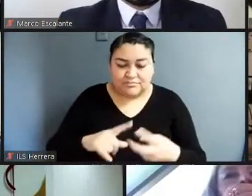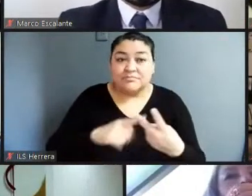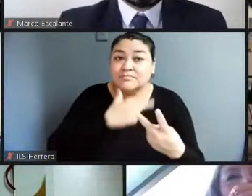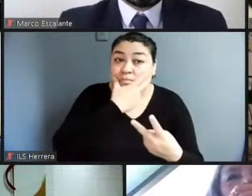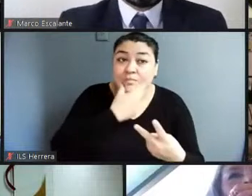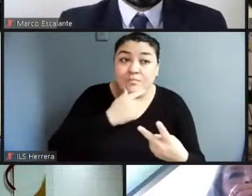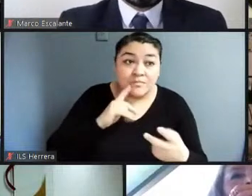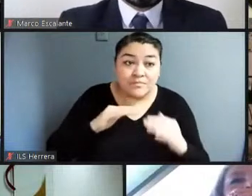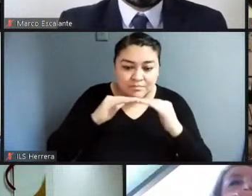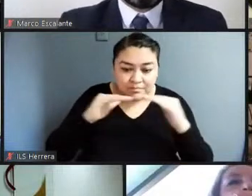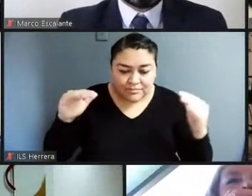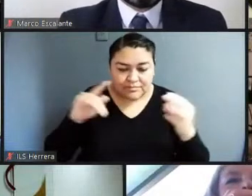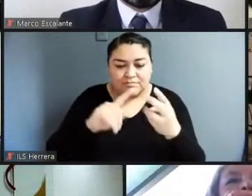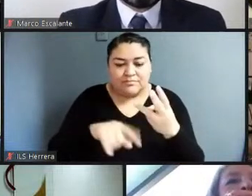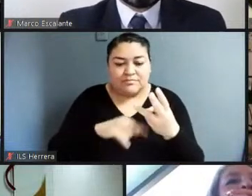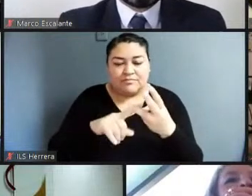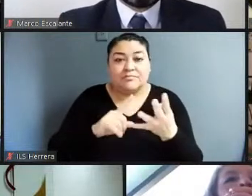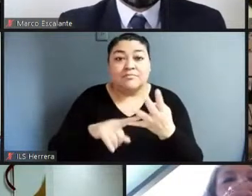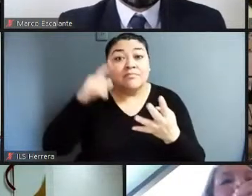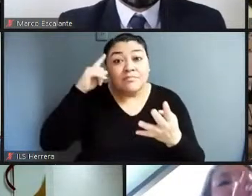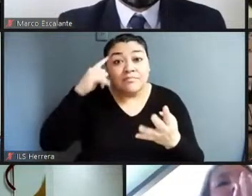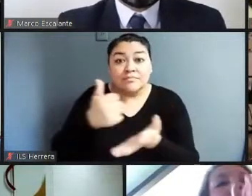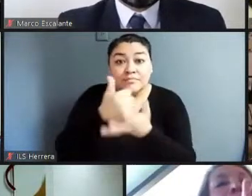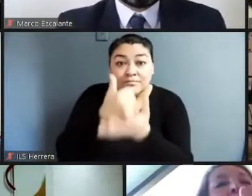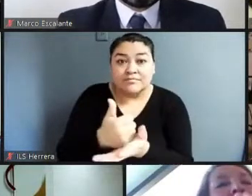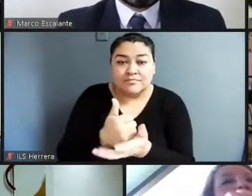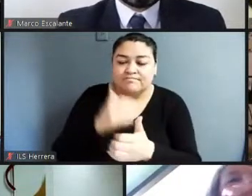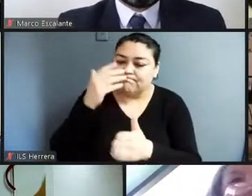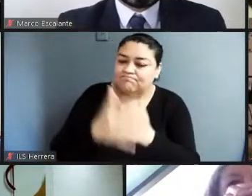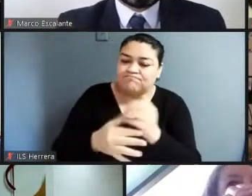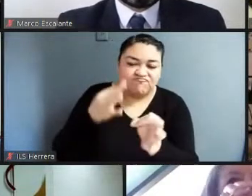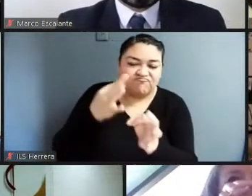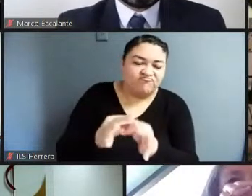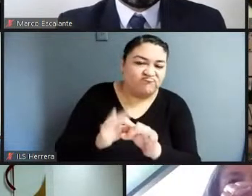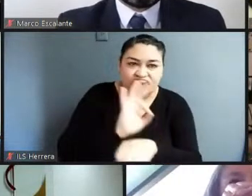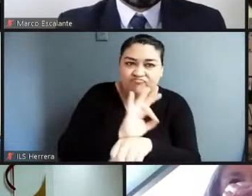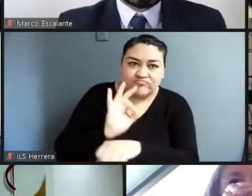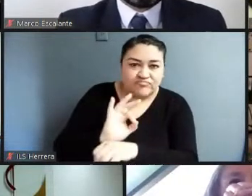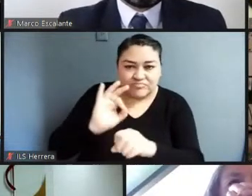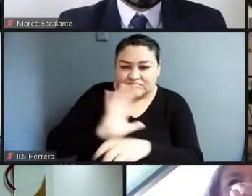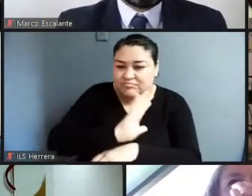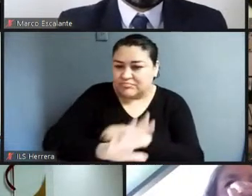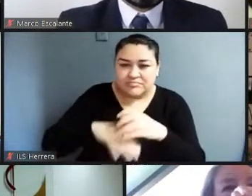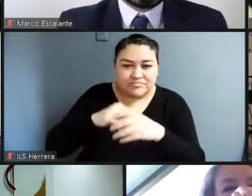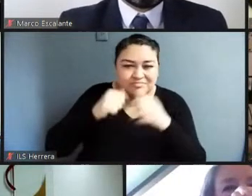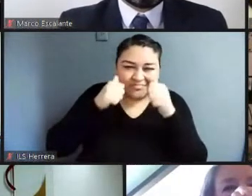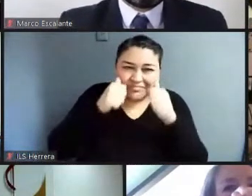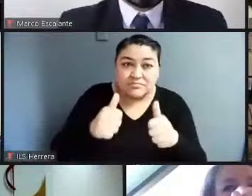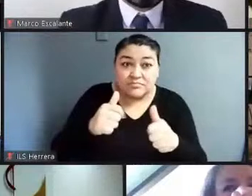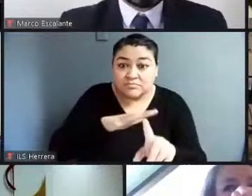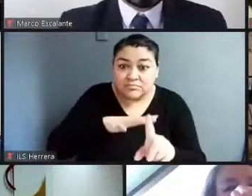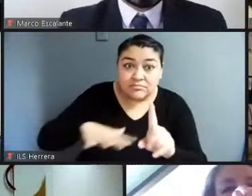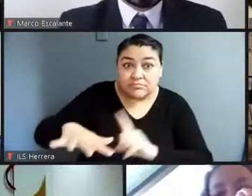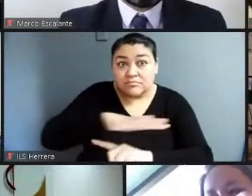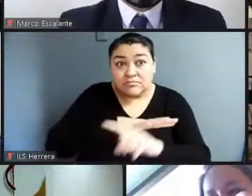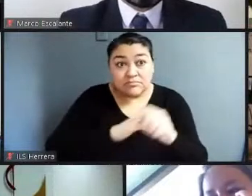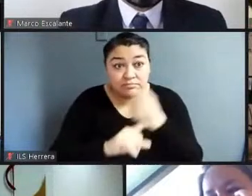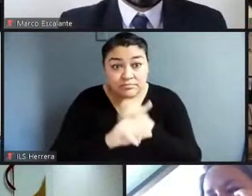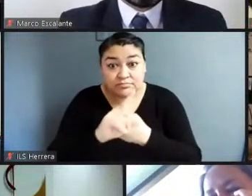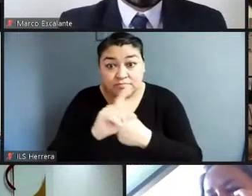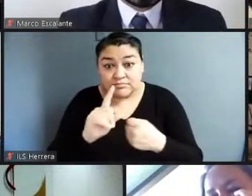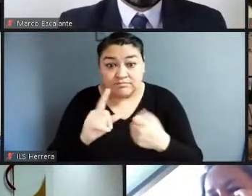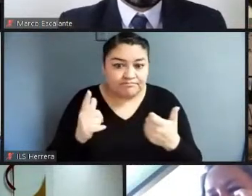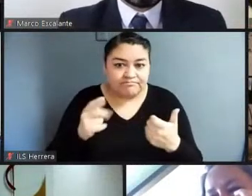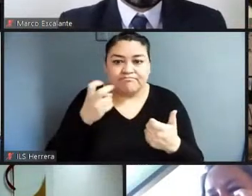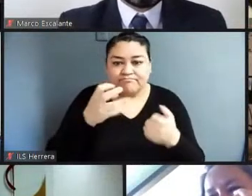do with human rights, human dignity, gender perspective, and the capacity of responding in a proficient way